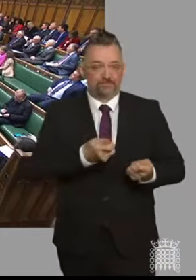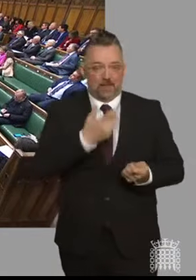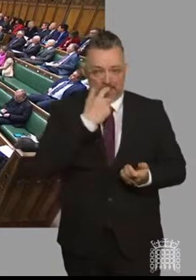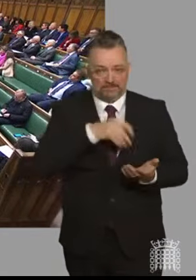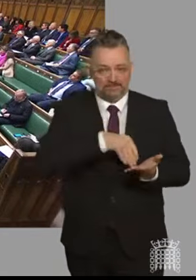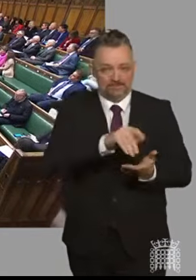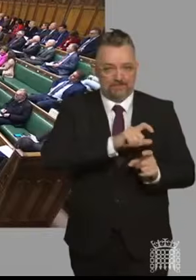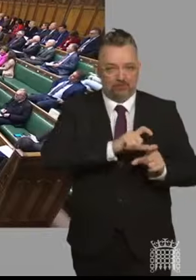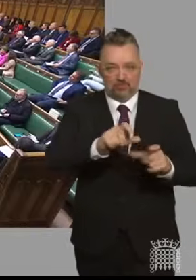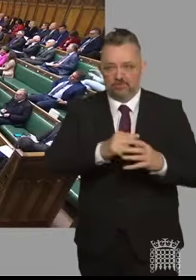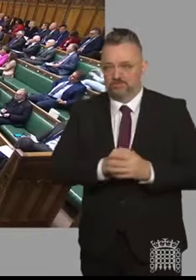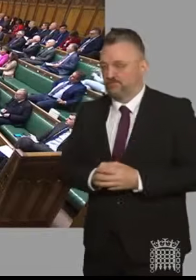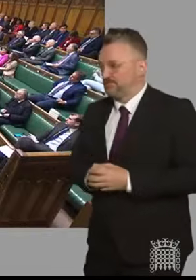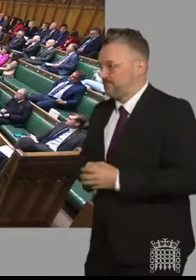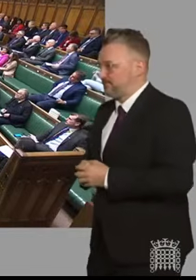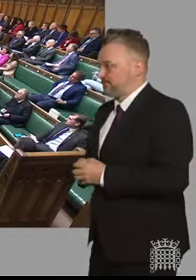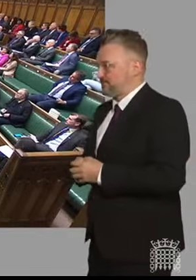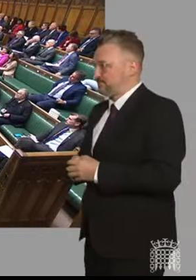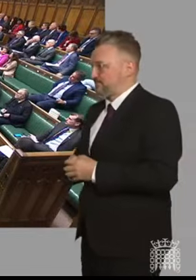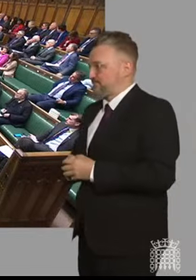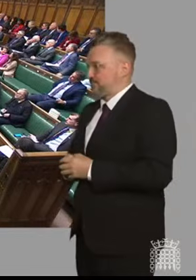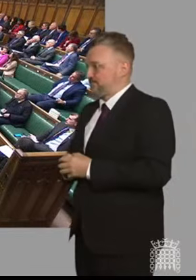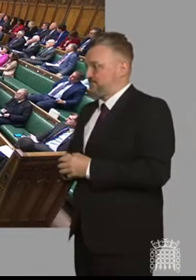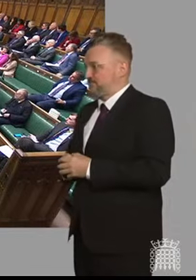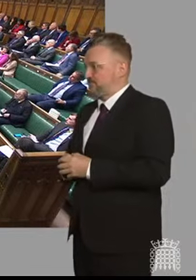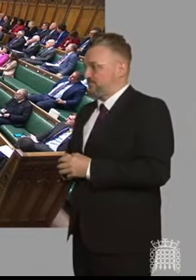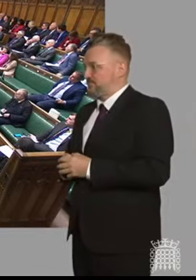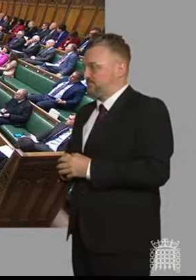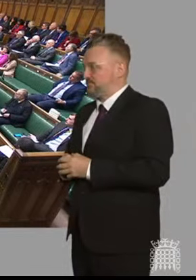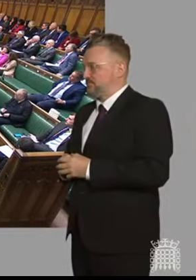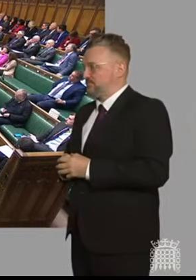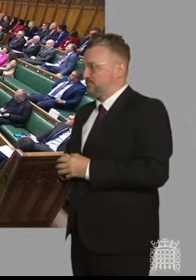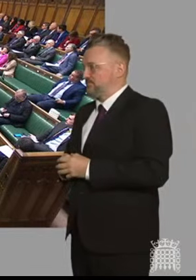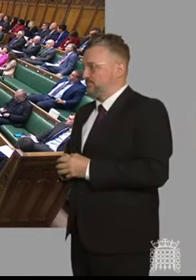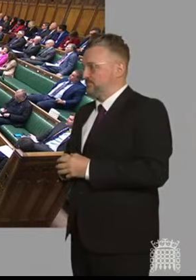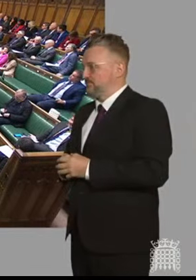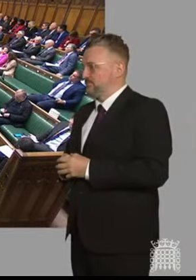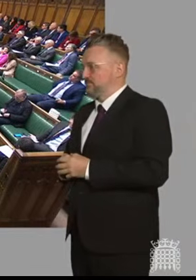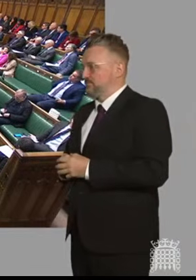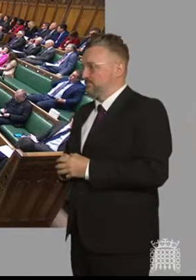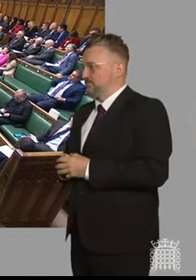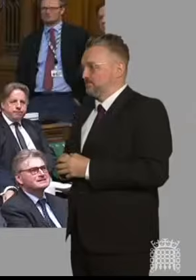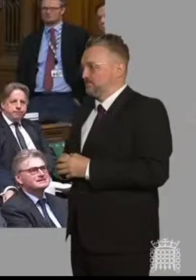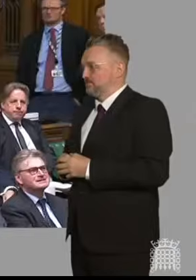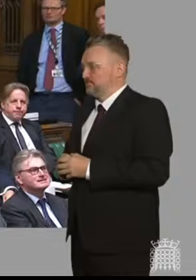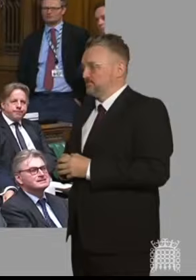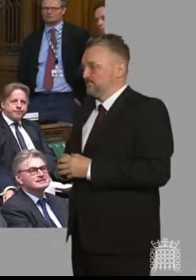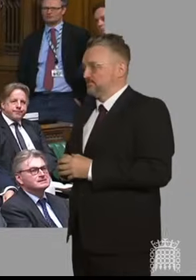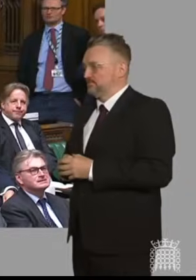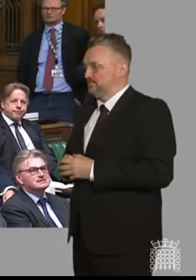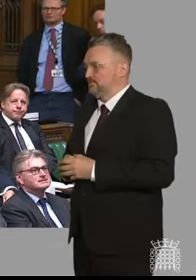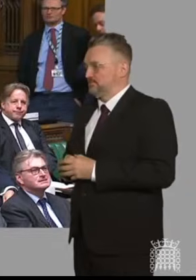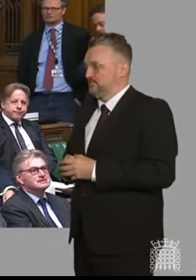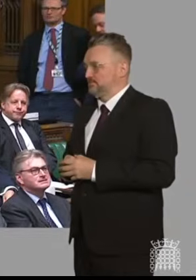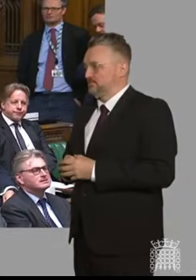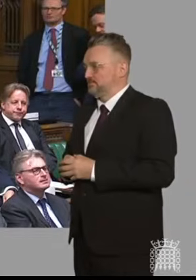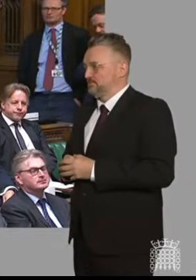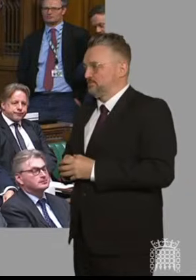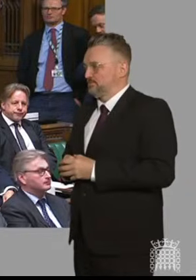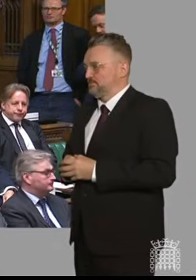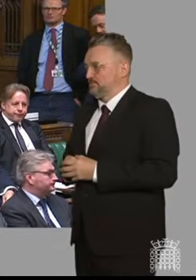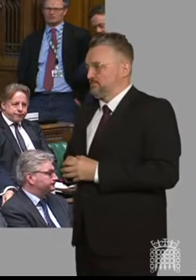Prime Minister, in the 1930s, one of your less illustrious predecessors, Neville